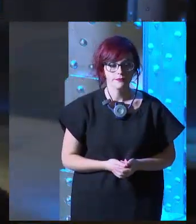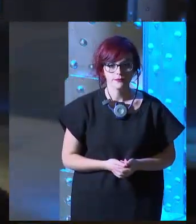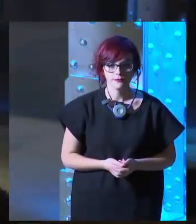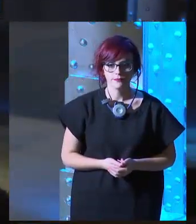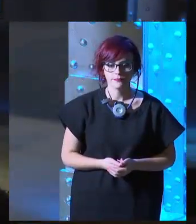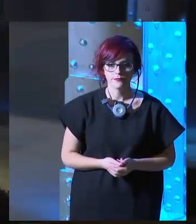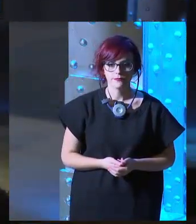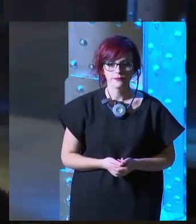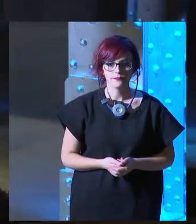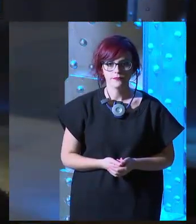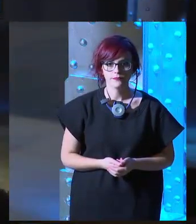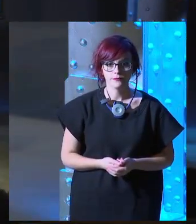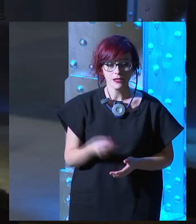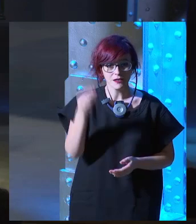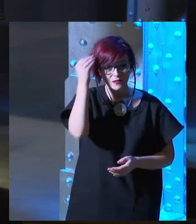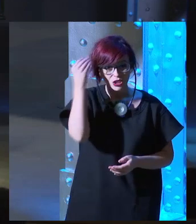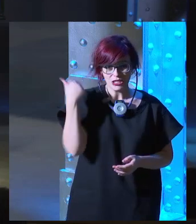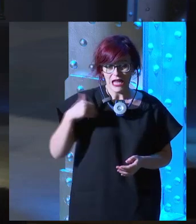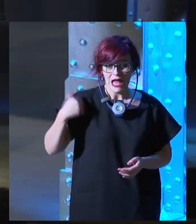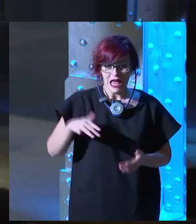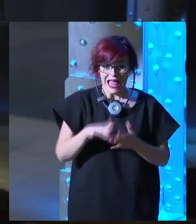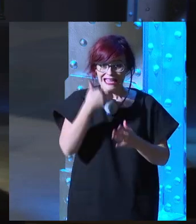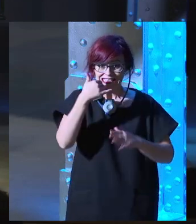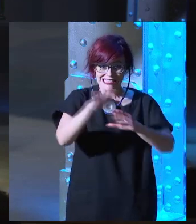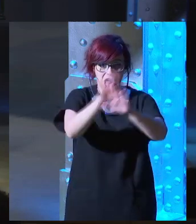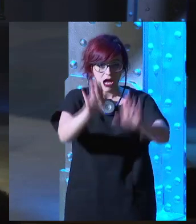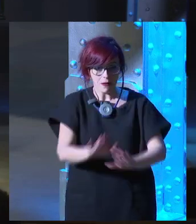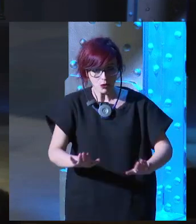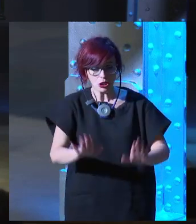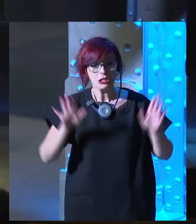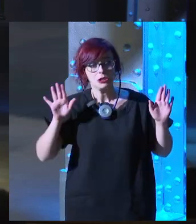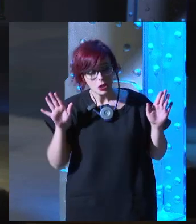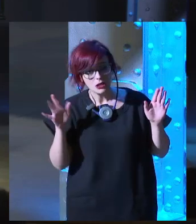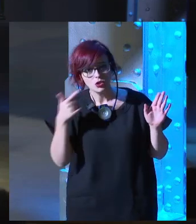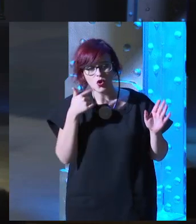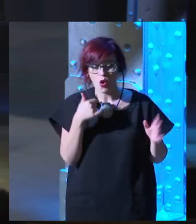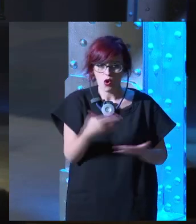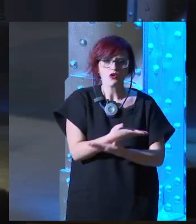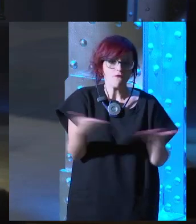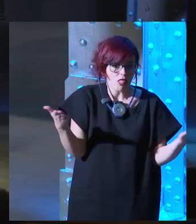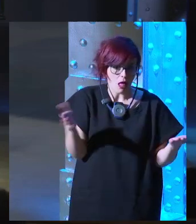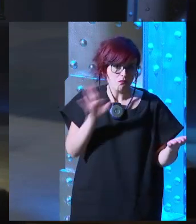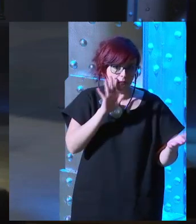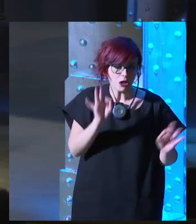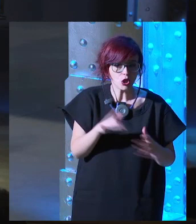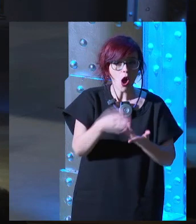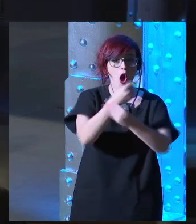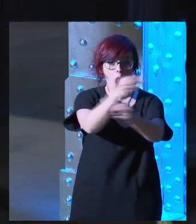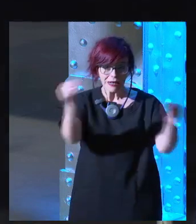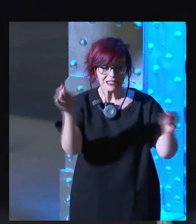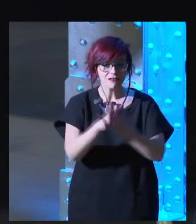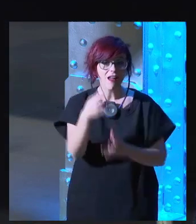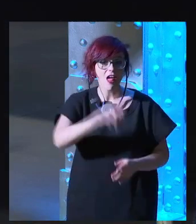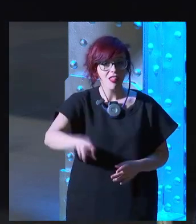I think we might be at the end. I should say that I have absolute confidence in young people. I was talking to someone earlier and saying there are some